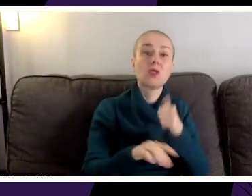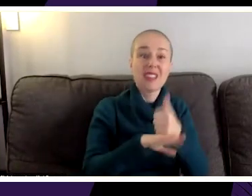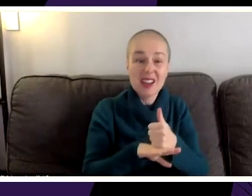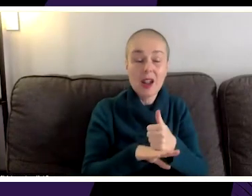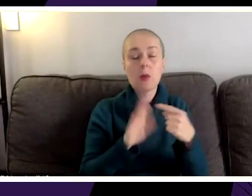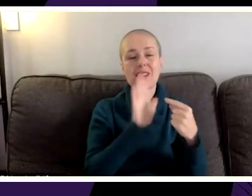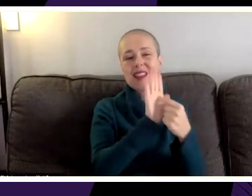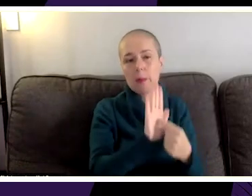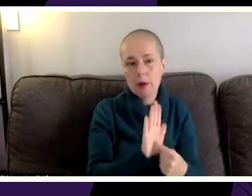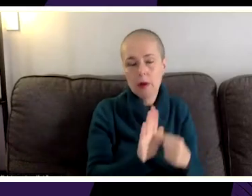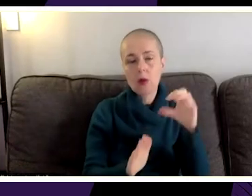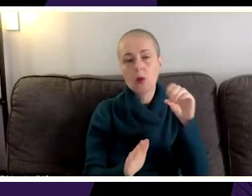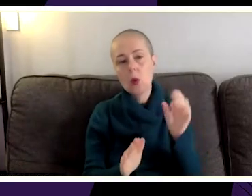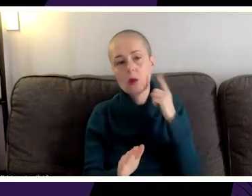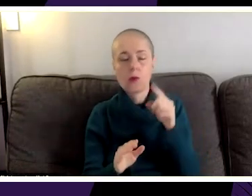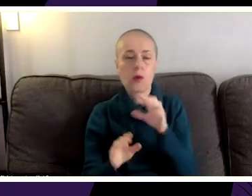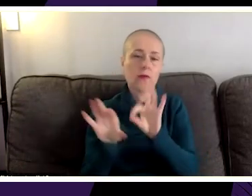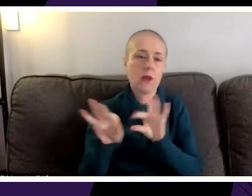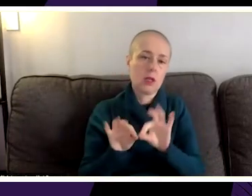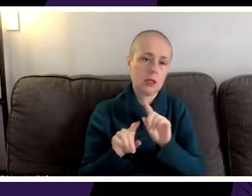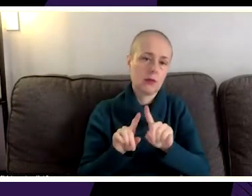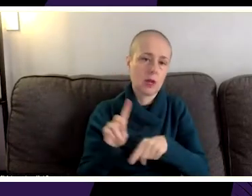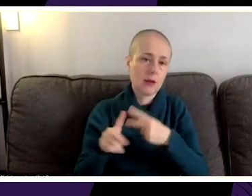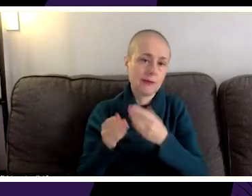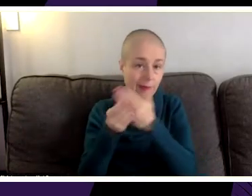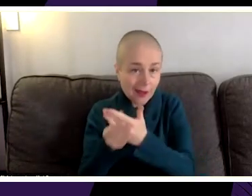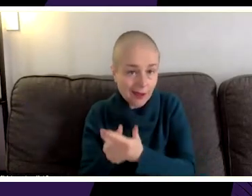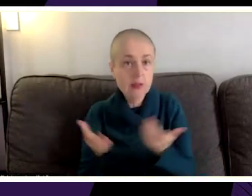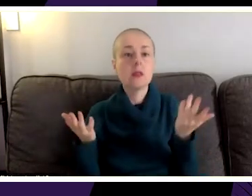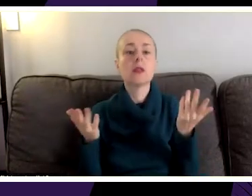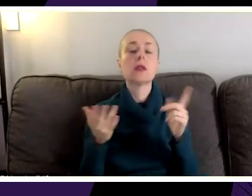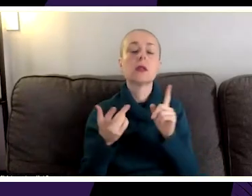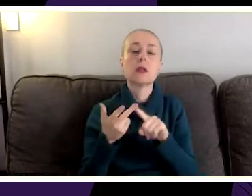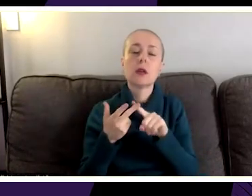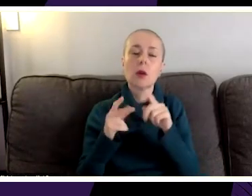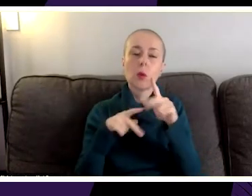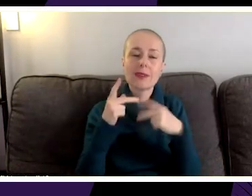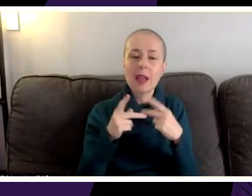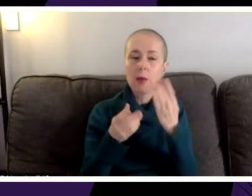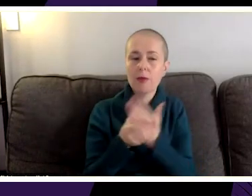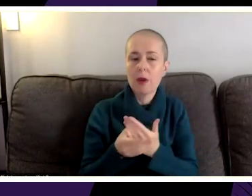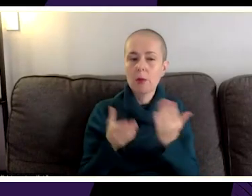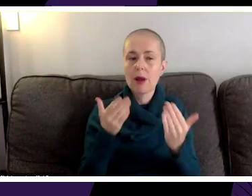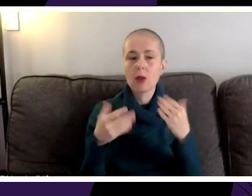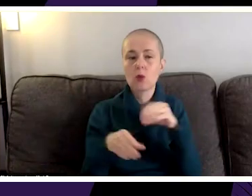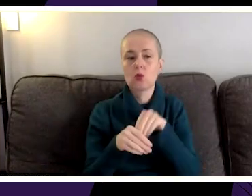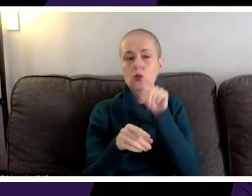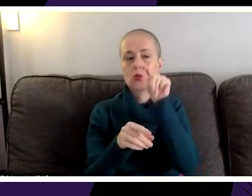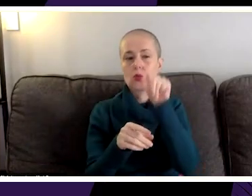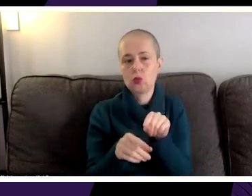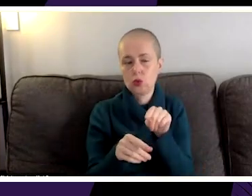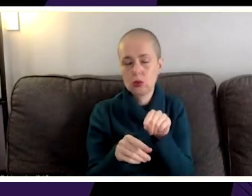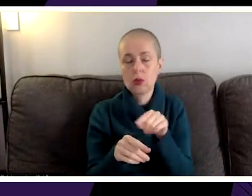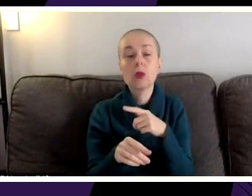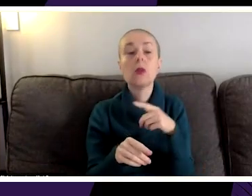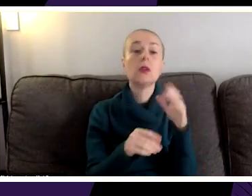of file that you might encounter on the code base. Here's types of files that you might encounter on the server, on the client,